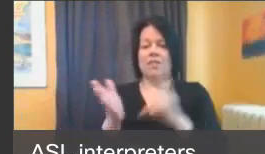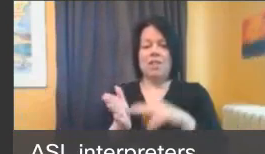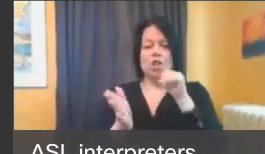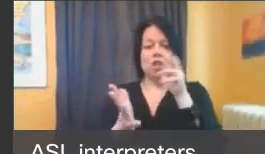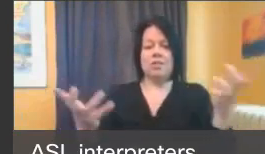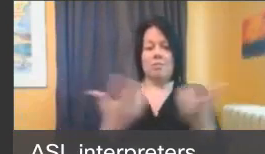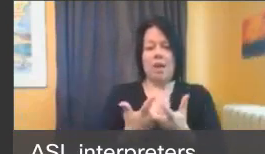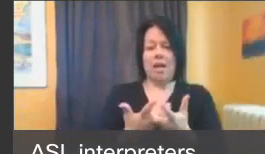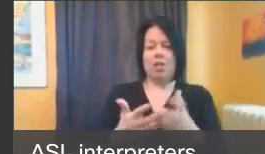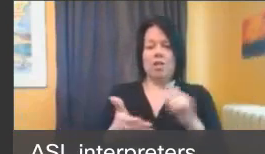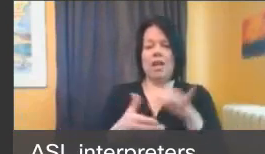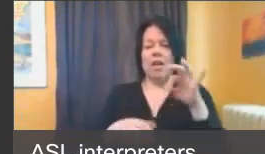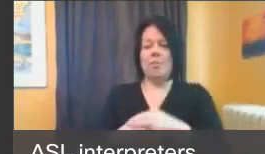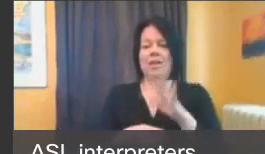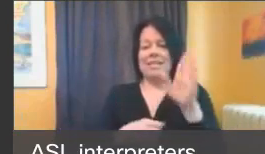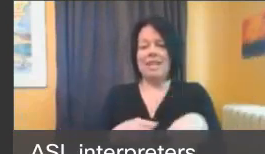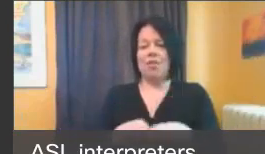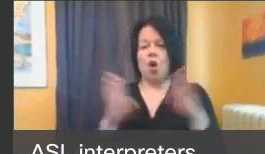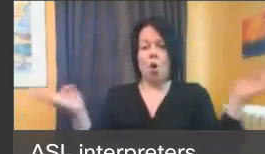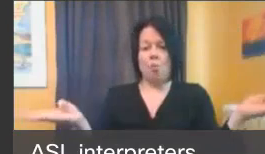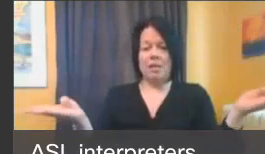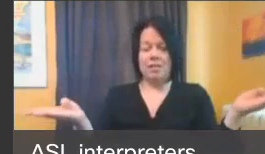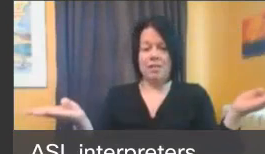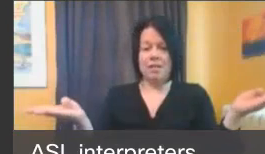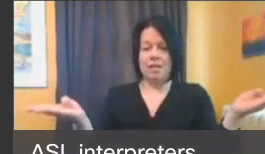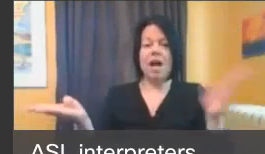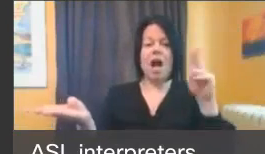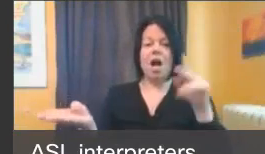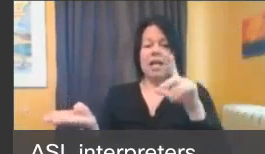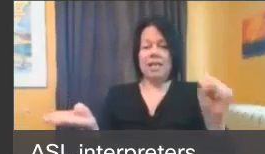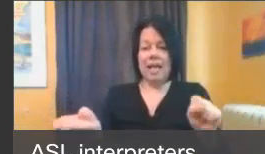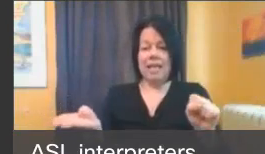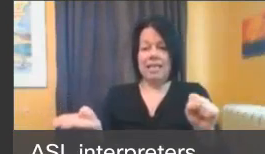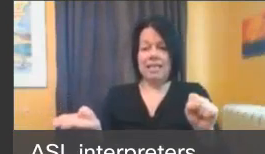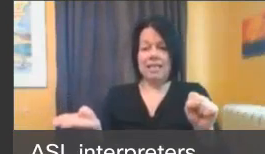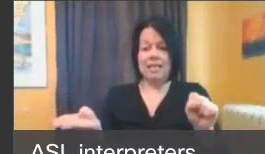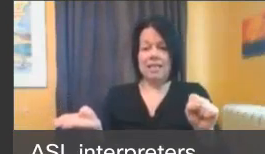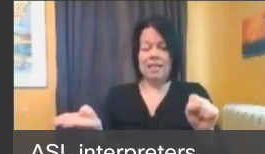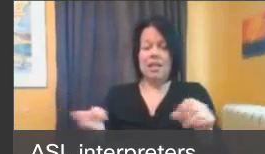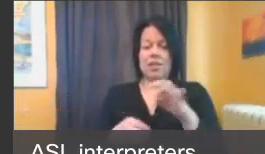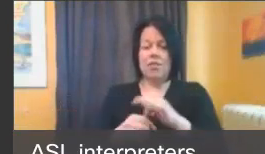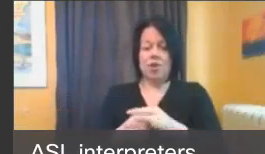match, that ballot is never opened, unless the voter actually cures the ballot.